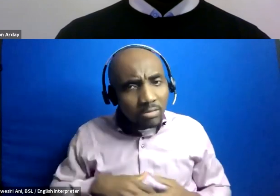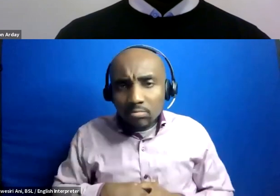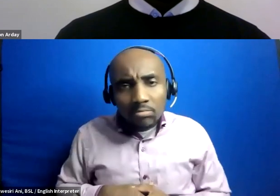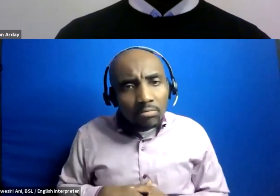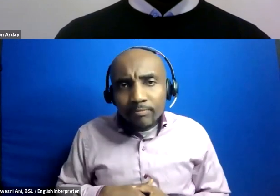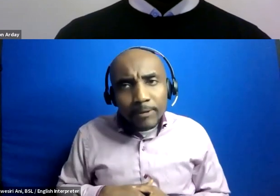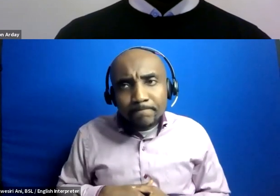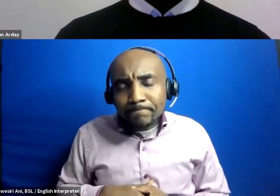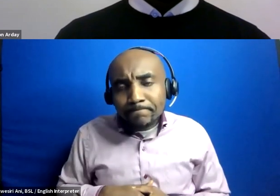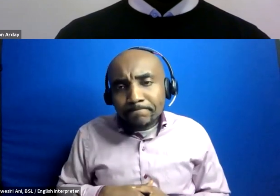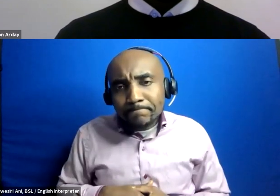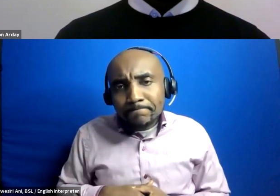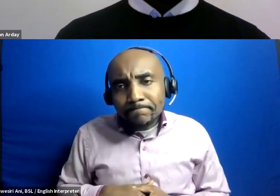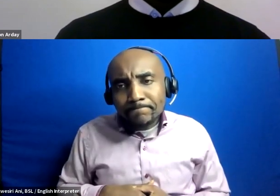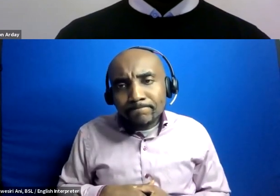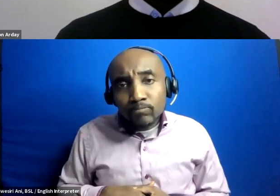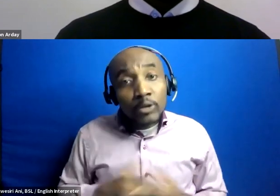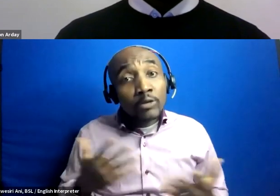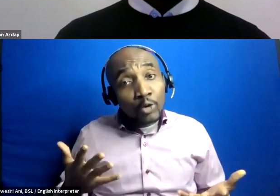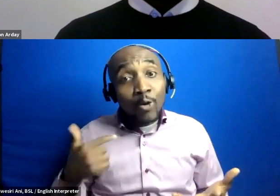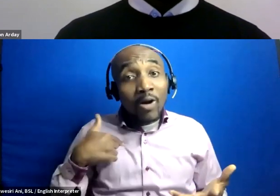you know, I'm sort of proud